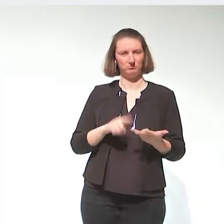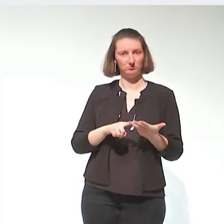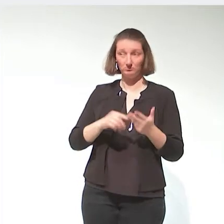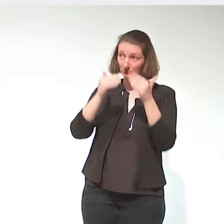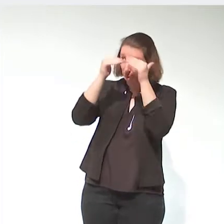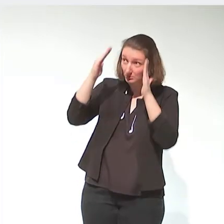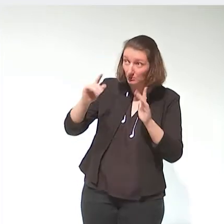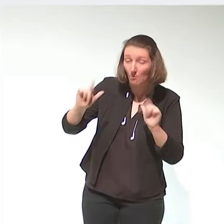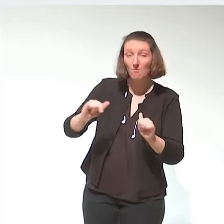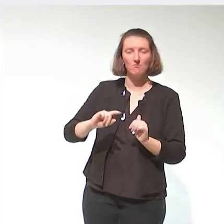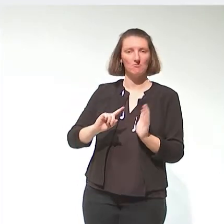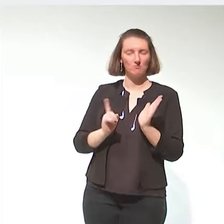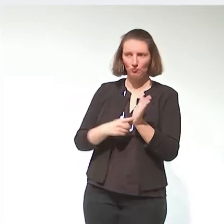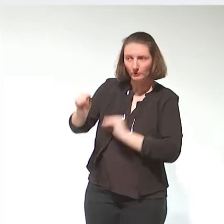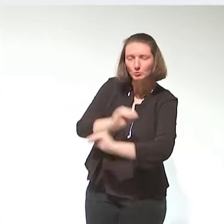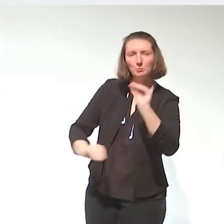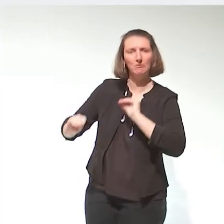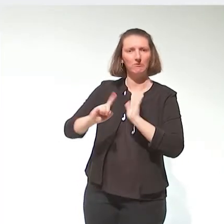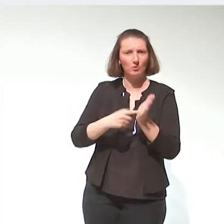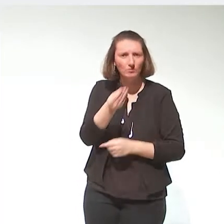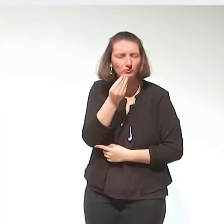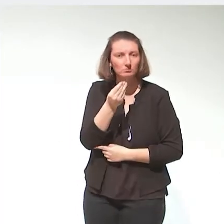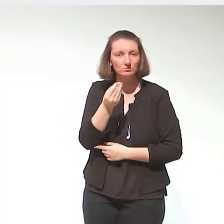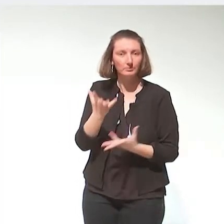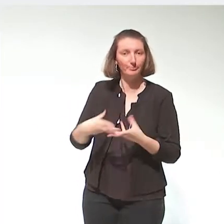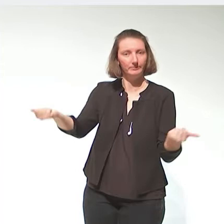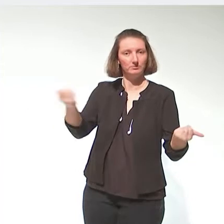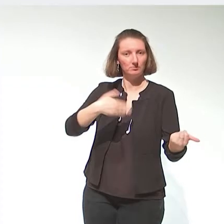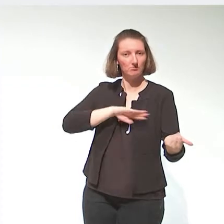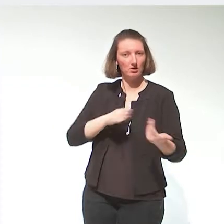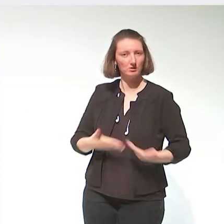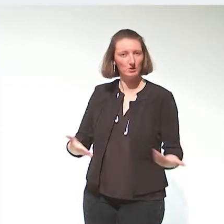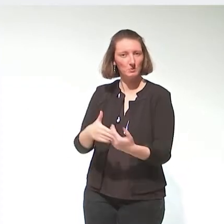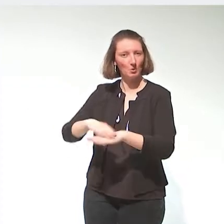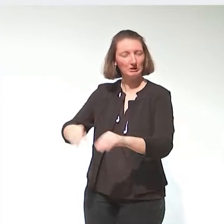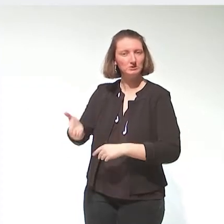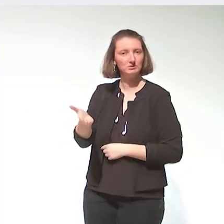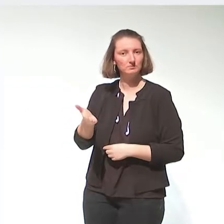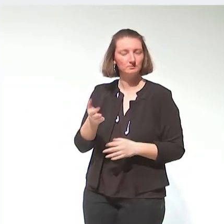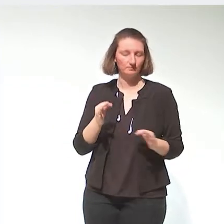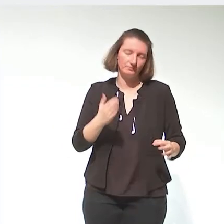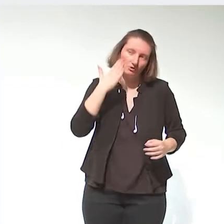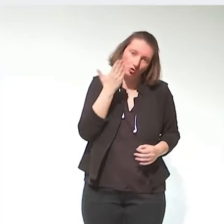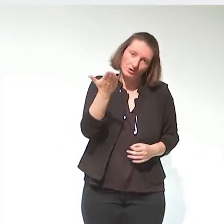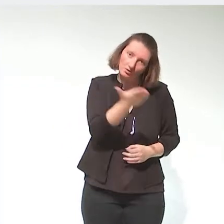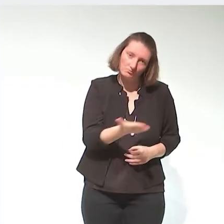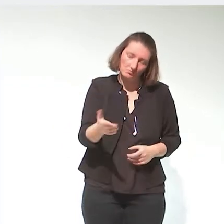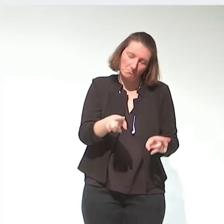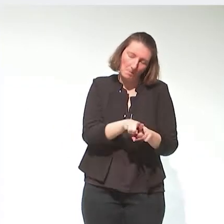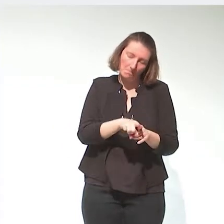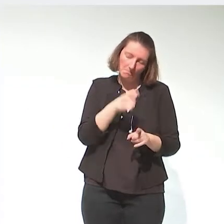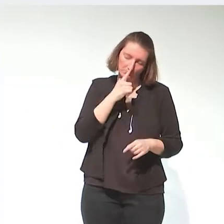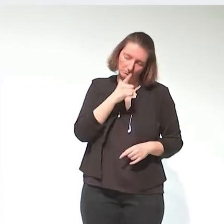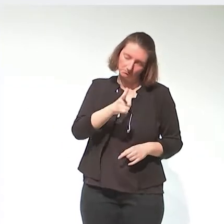protection, housing, education, enough to eat. In the face of such a situation, needless to say, I have a